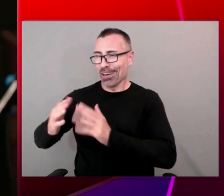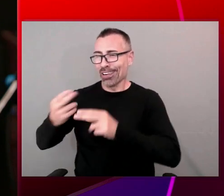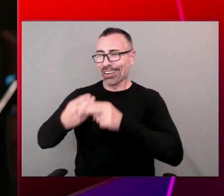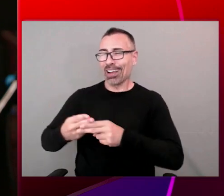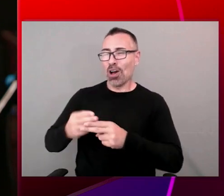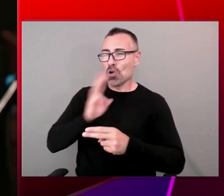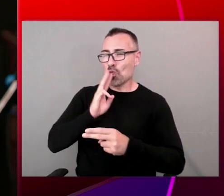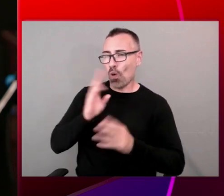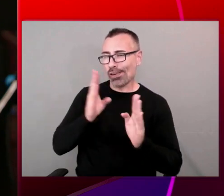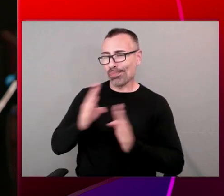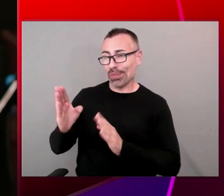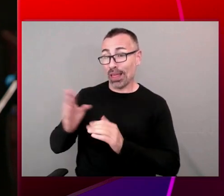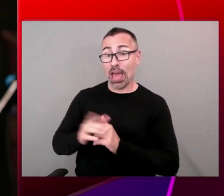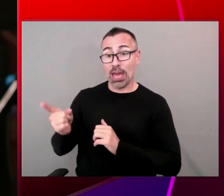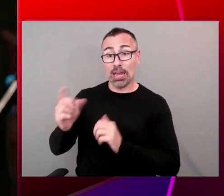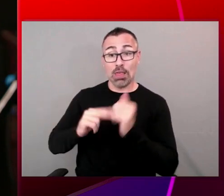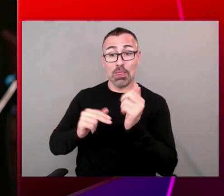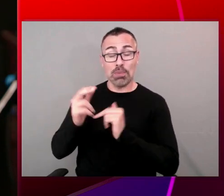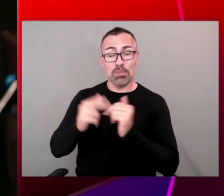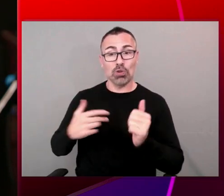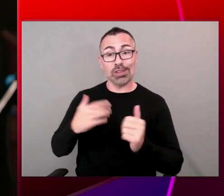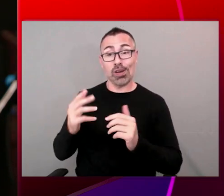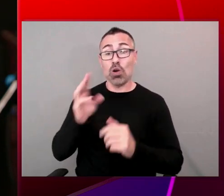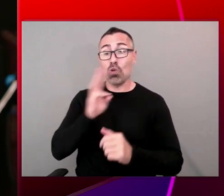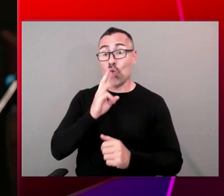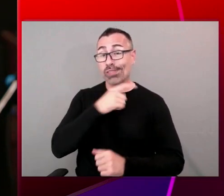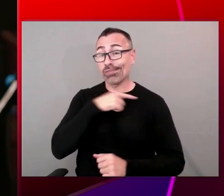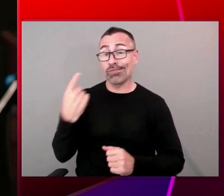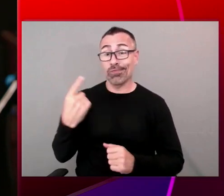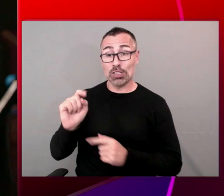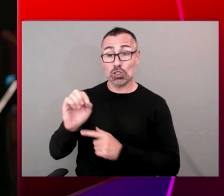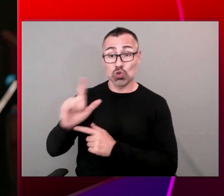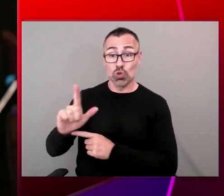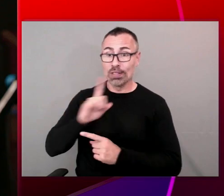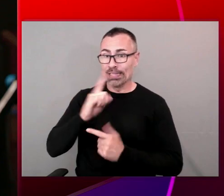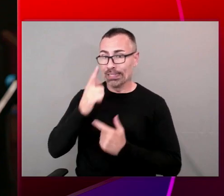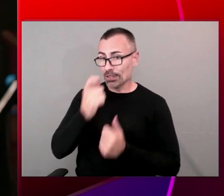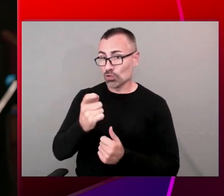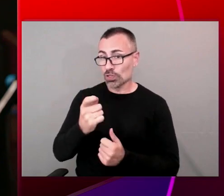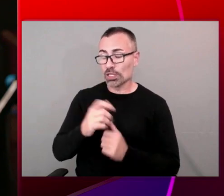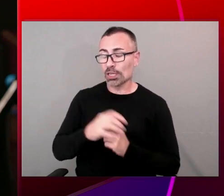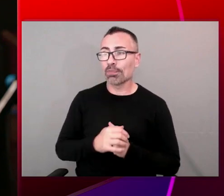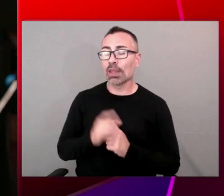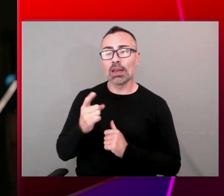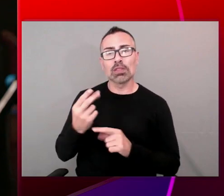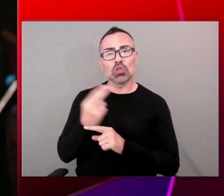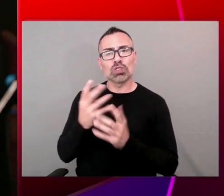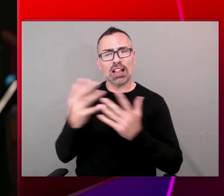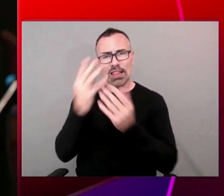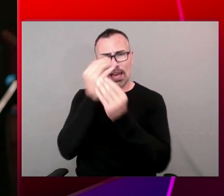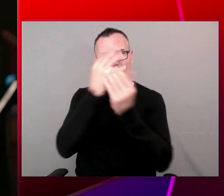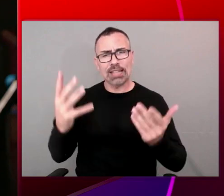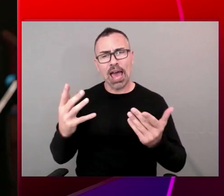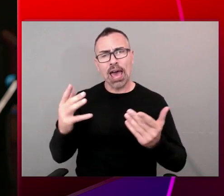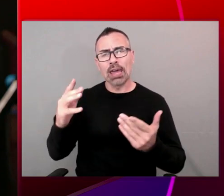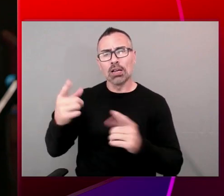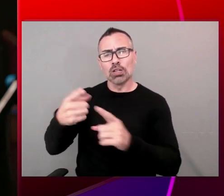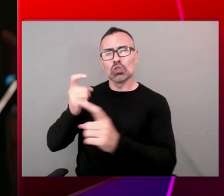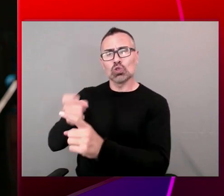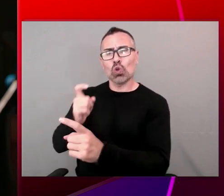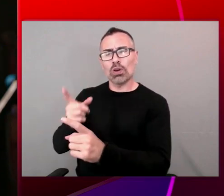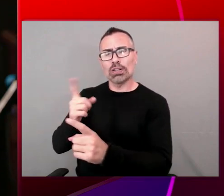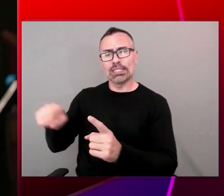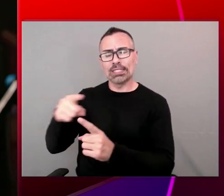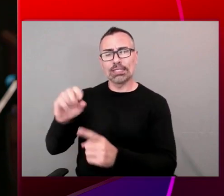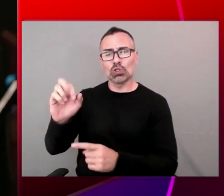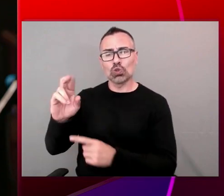industry-leading water risk tool. And they're using a whole bunch of data sources they've pulled together into this mapping